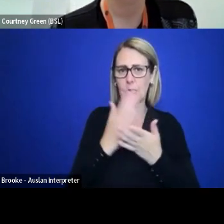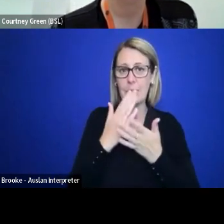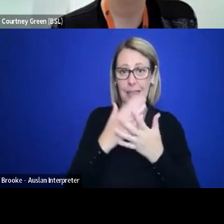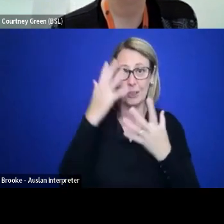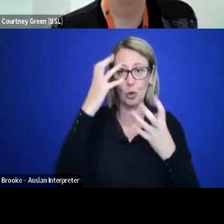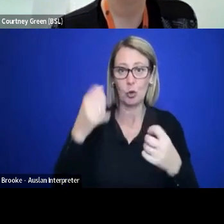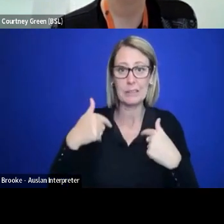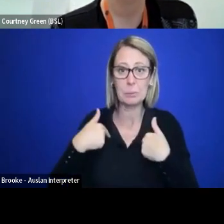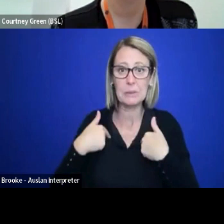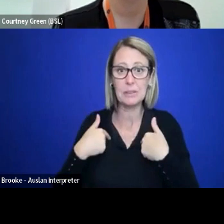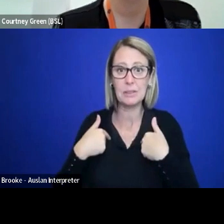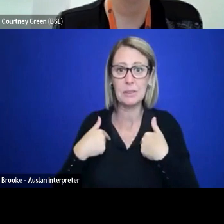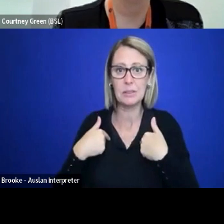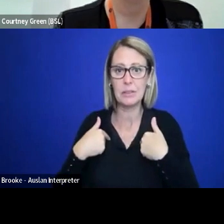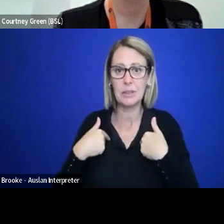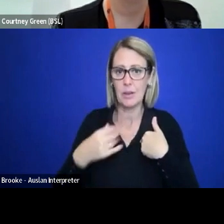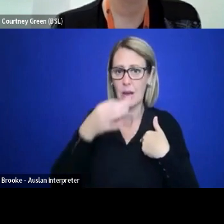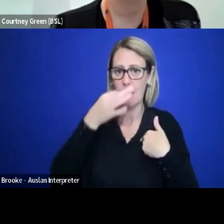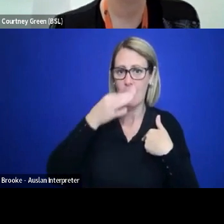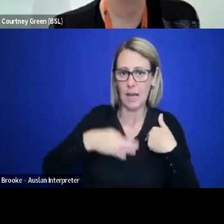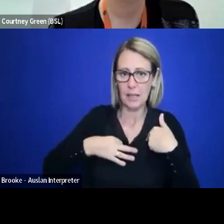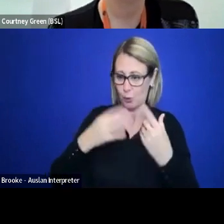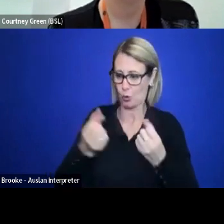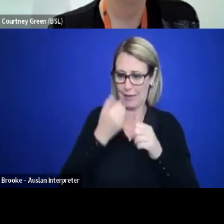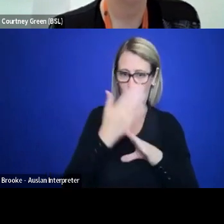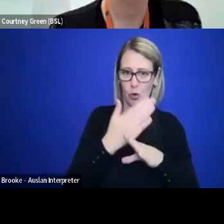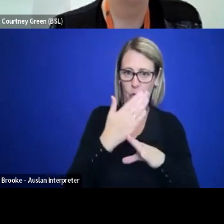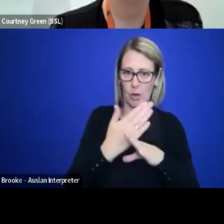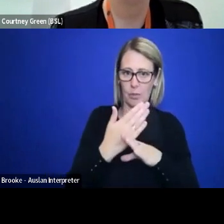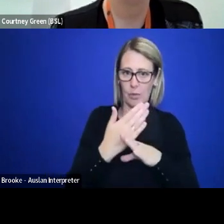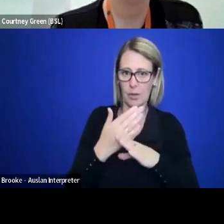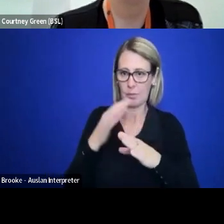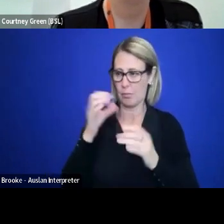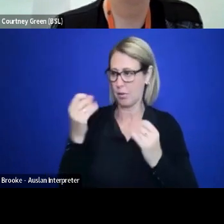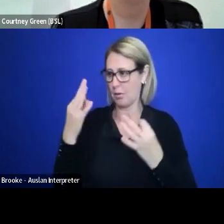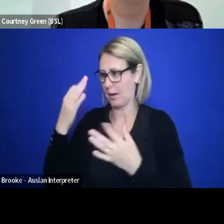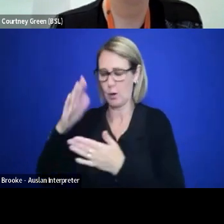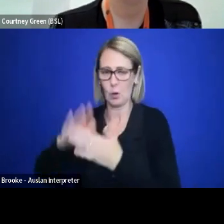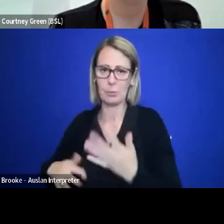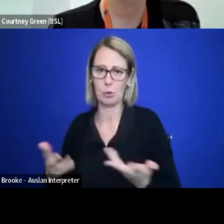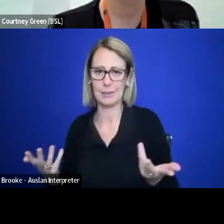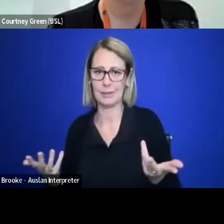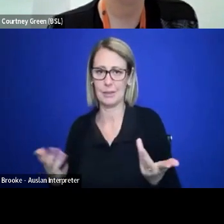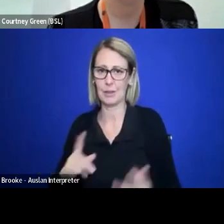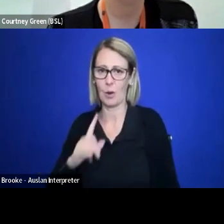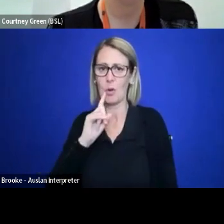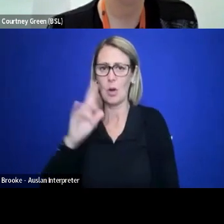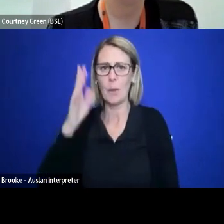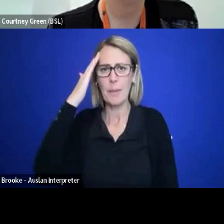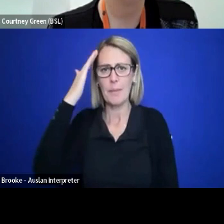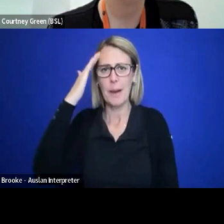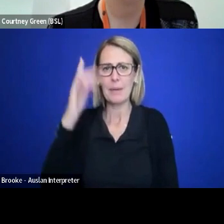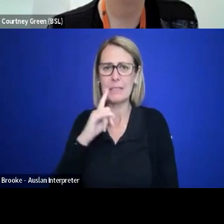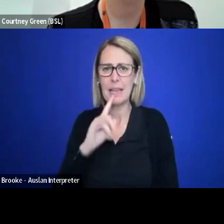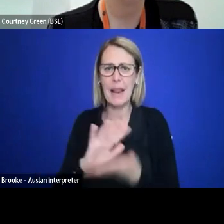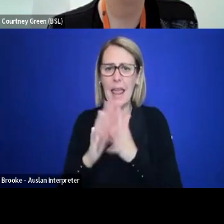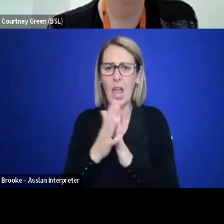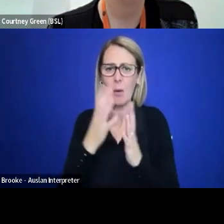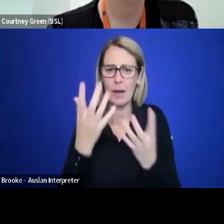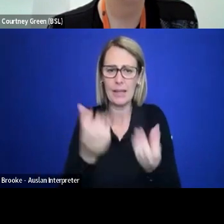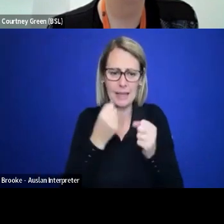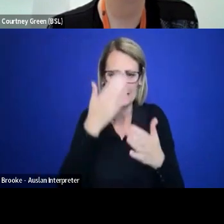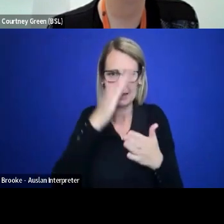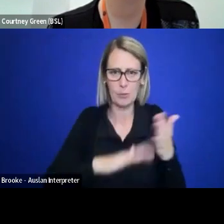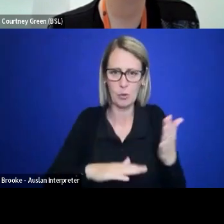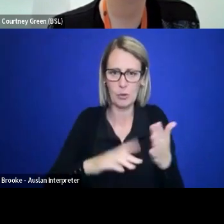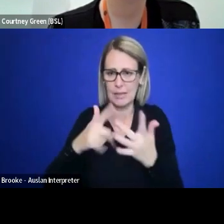time is that they were asking us to get a job when I didn't have any experience. So I told my mom one day, I was like, how am I supposed to get experience if